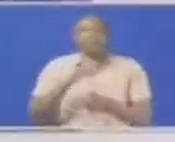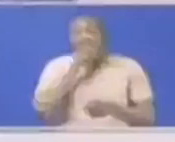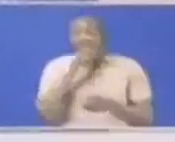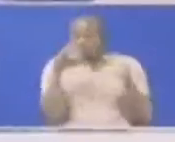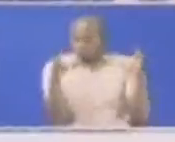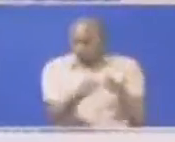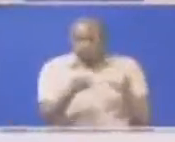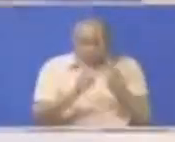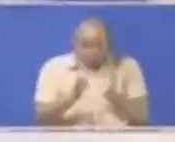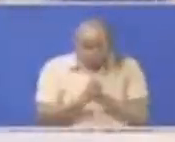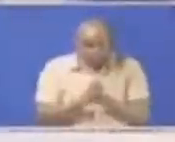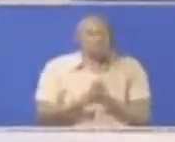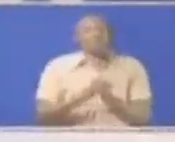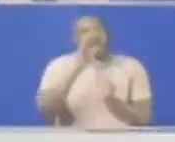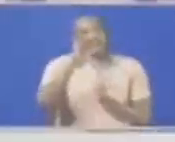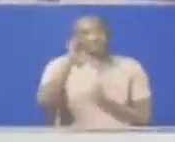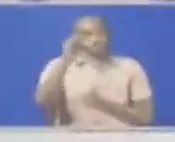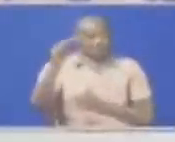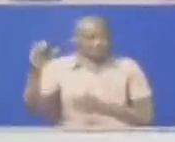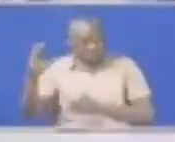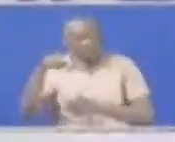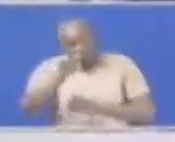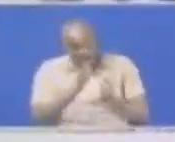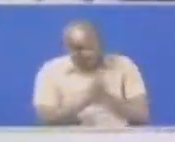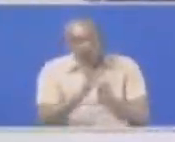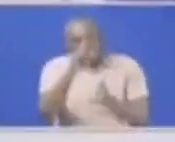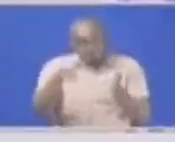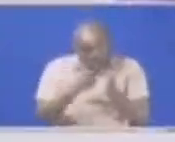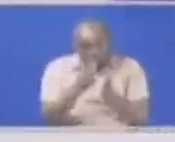race, Isaac Kipkoech defended his title in a time of